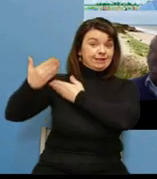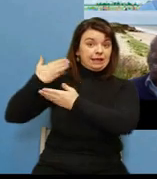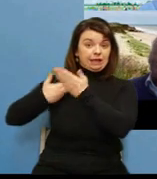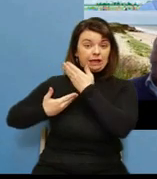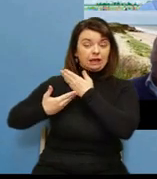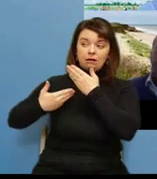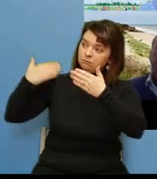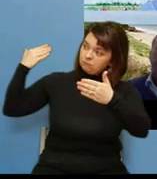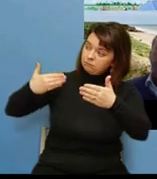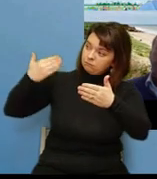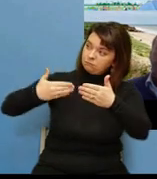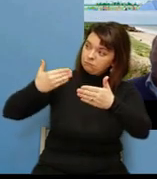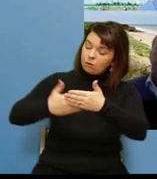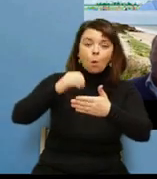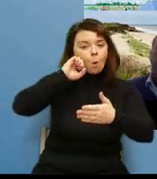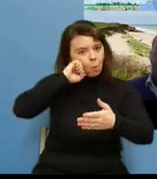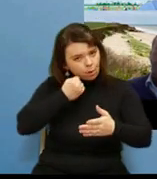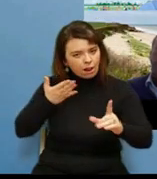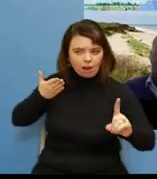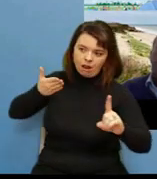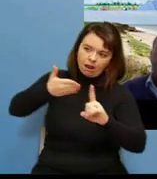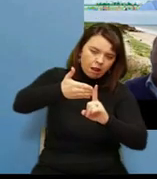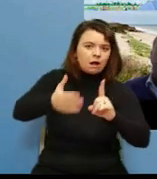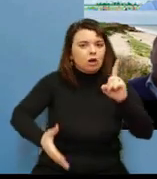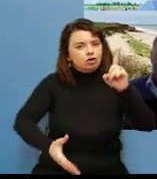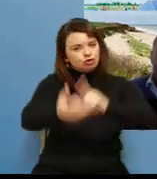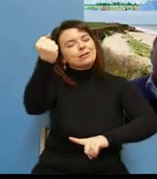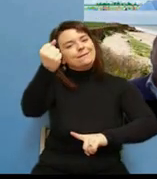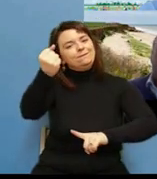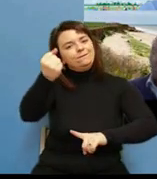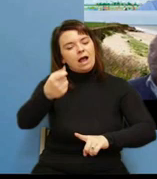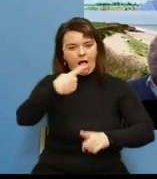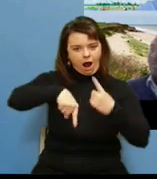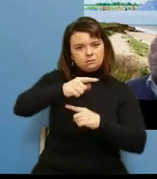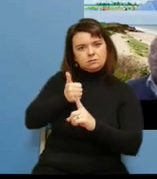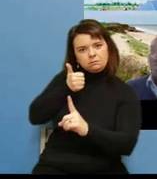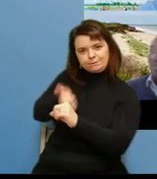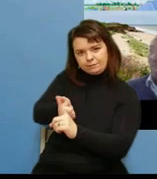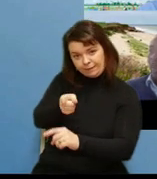they will hit the target, and the work that we are doing with them, they will be able to hit that target.